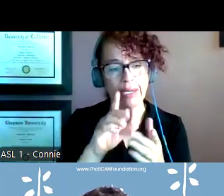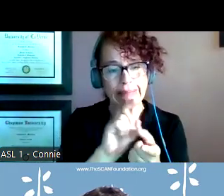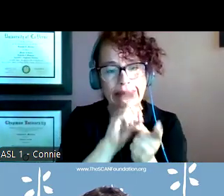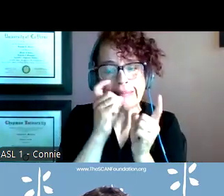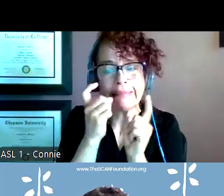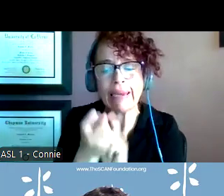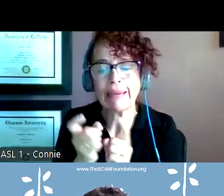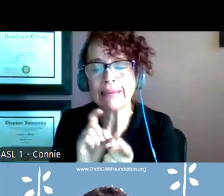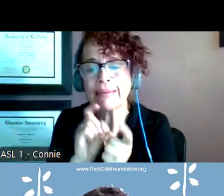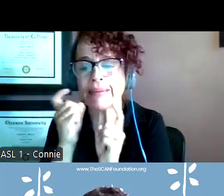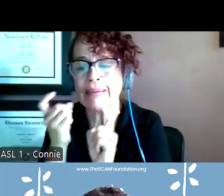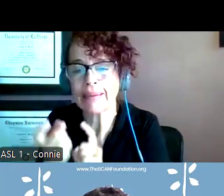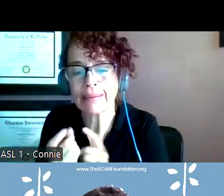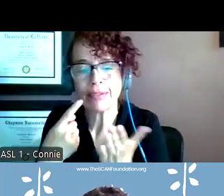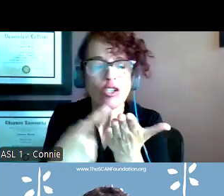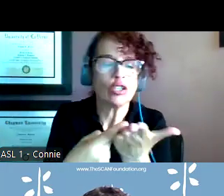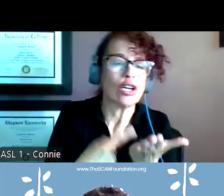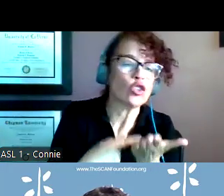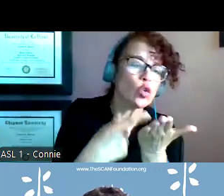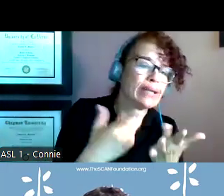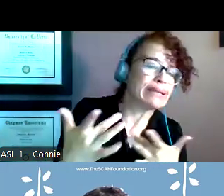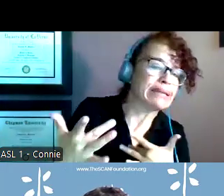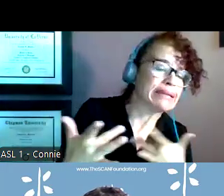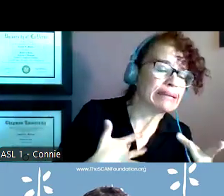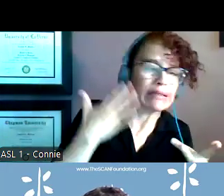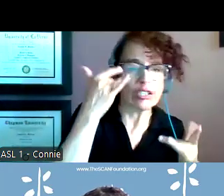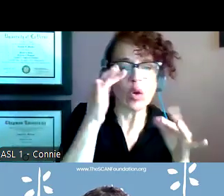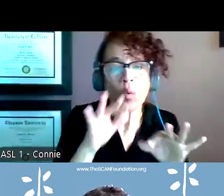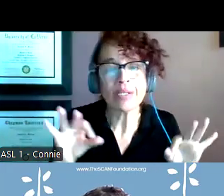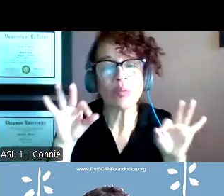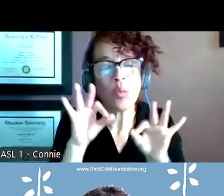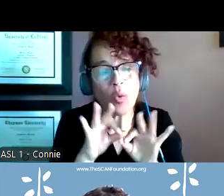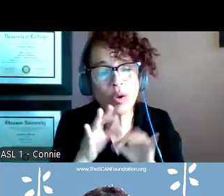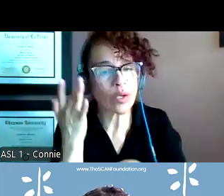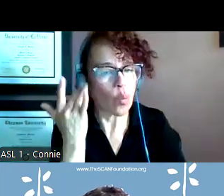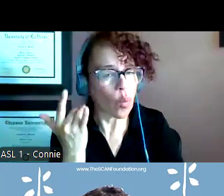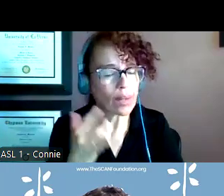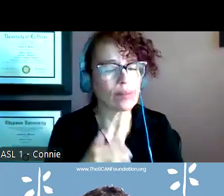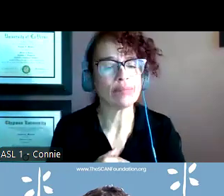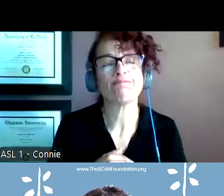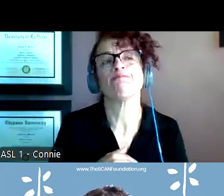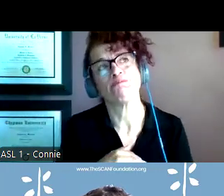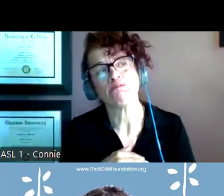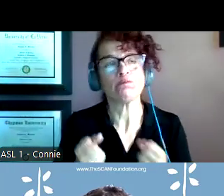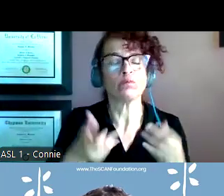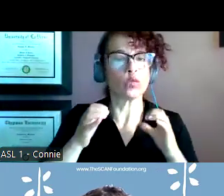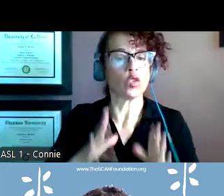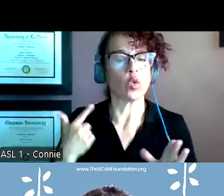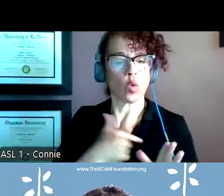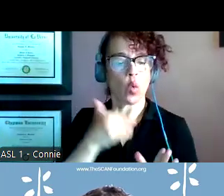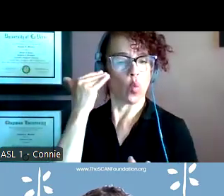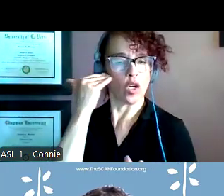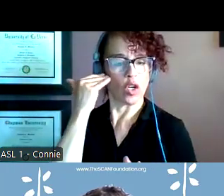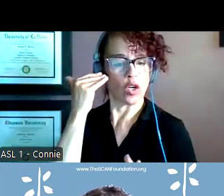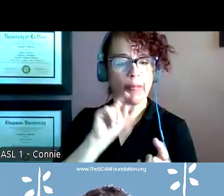changes and address concerns. And why is this important? A lot of time as consumers, we know